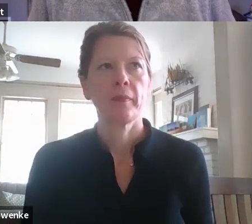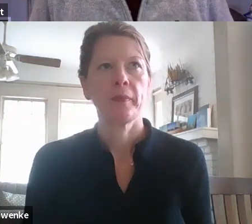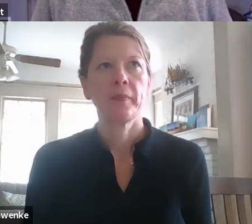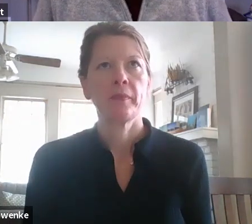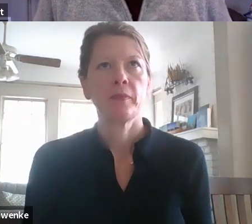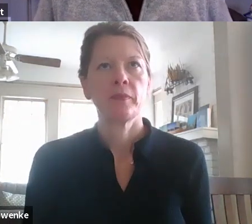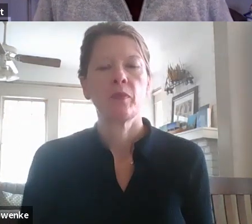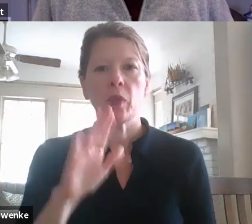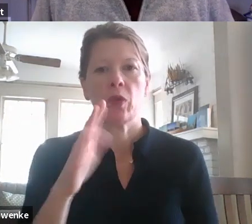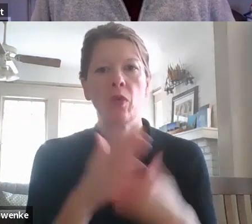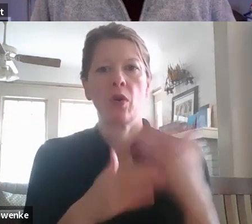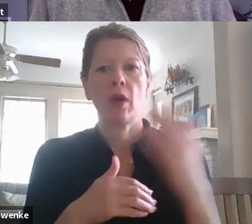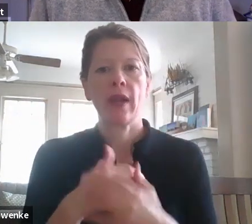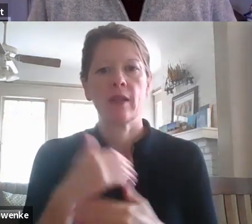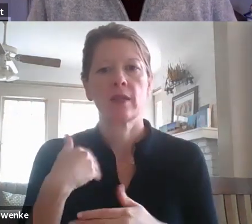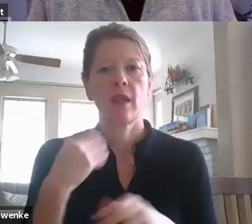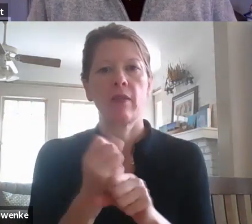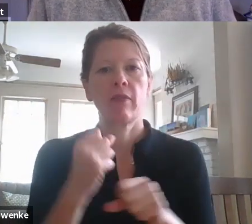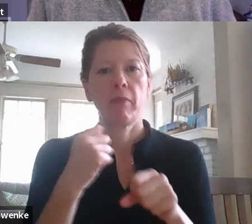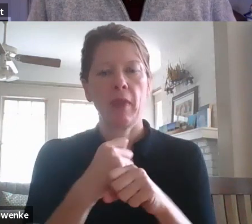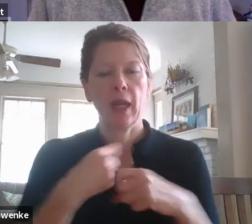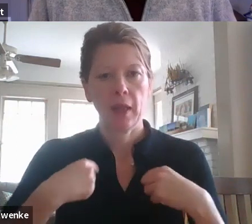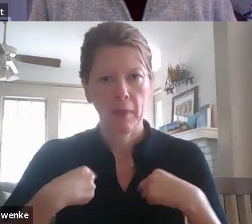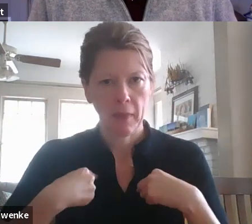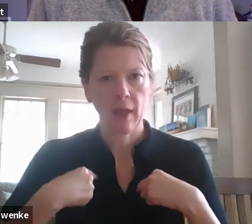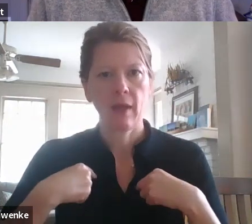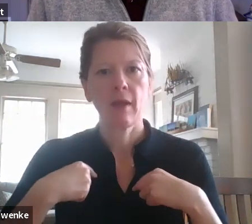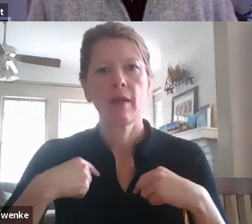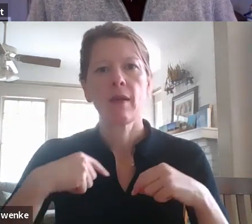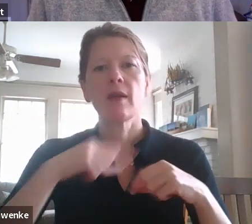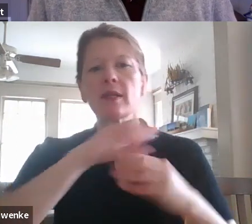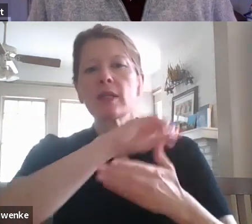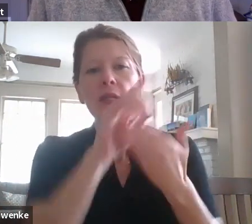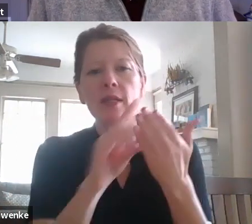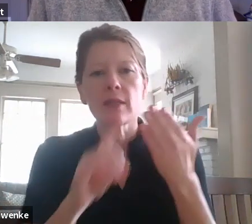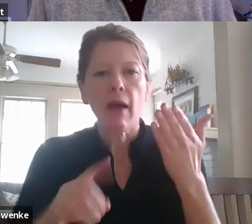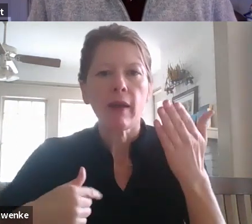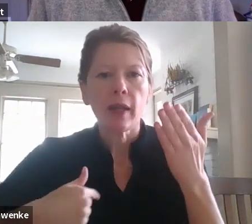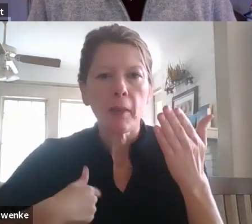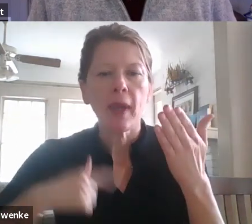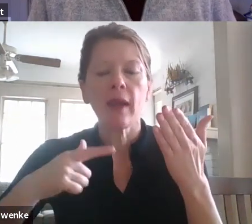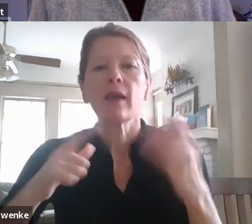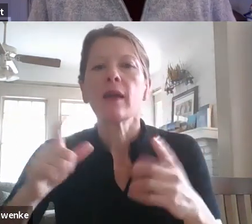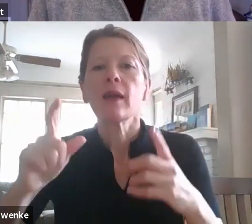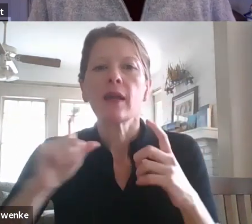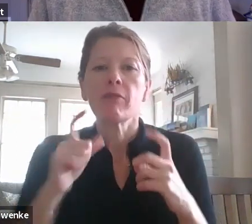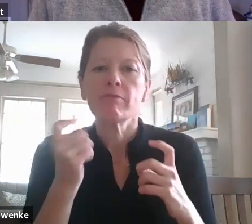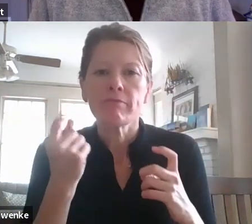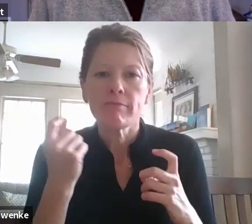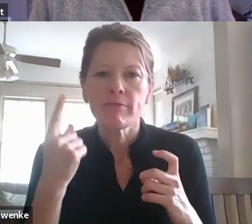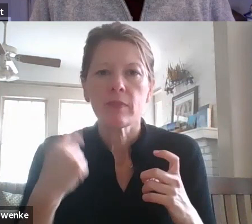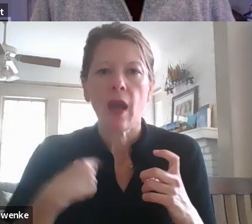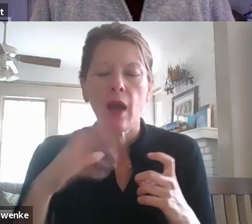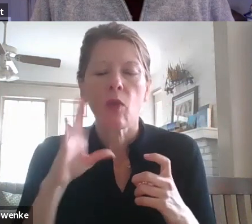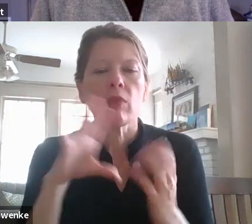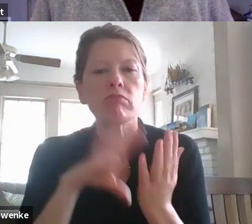Your hands have made me and fashioned me. Give me understanding that I may learn your